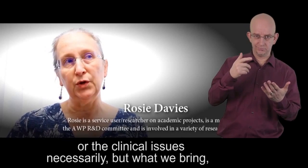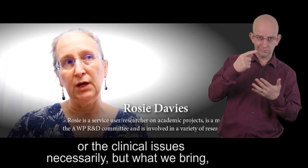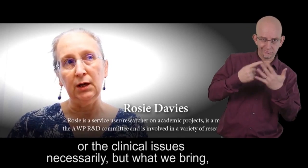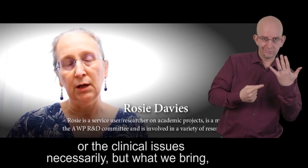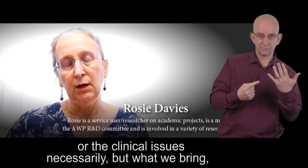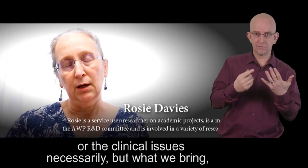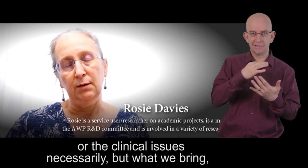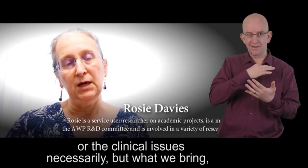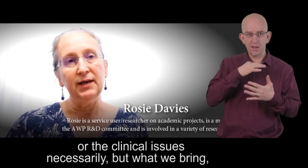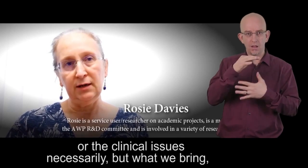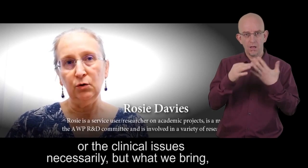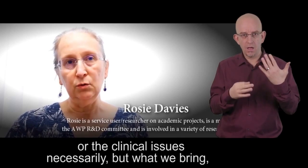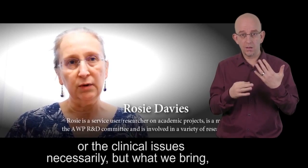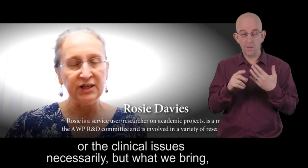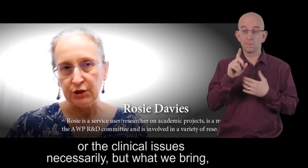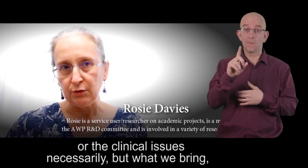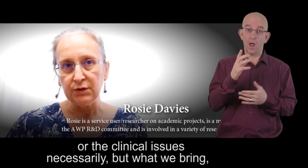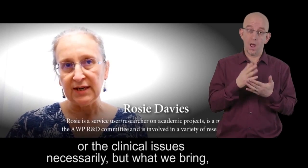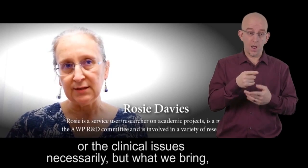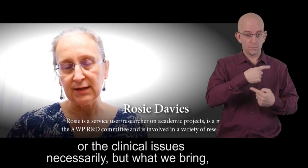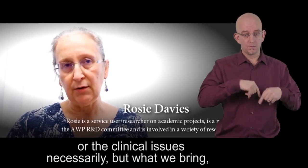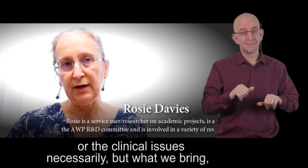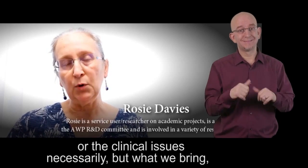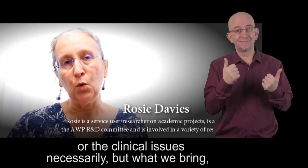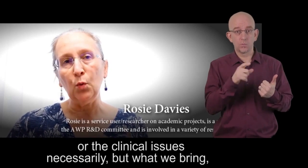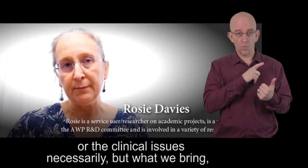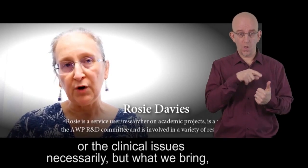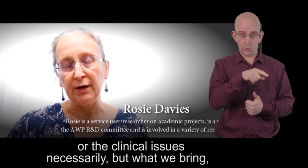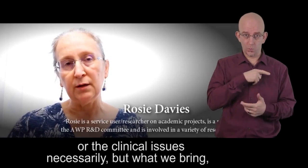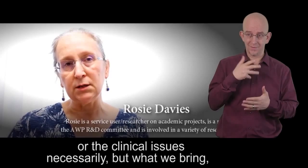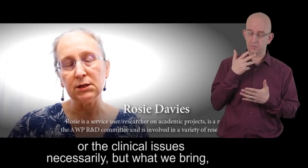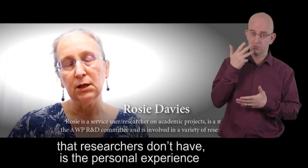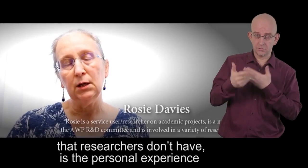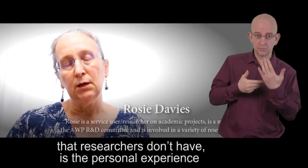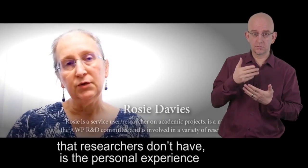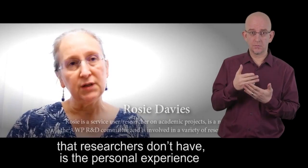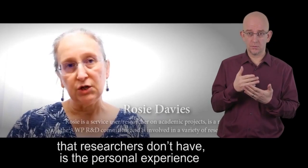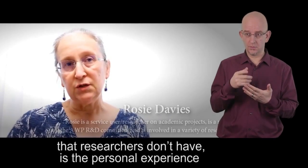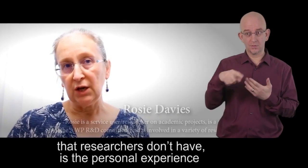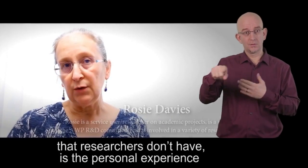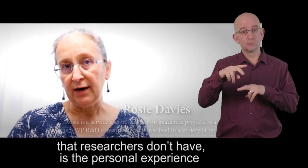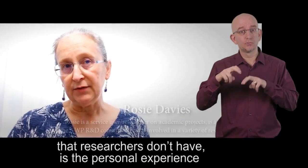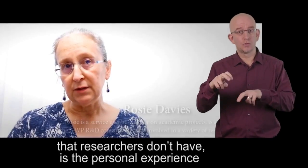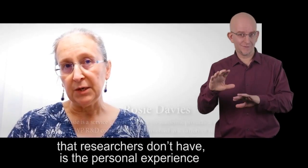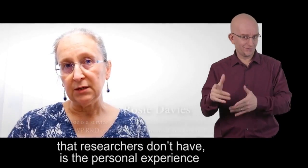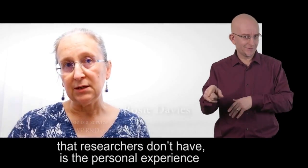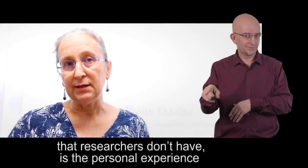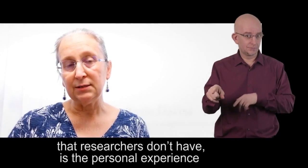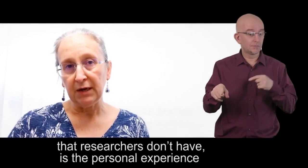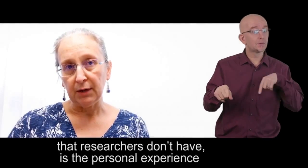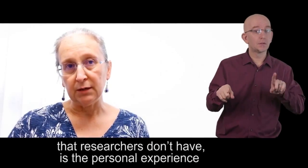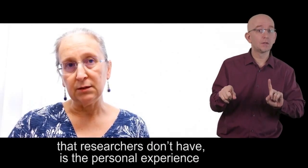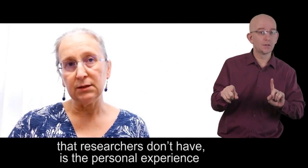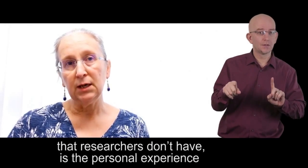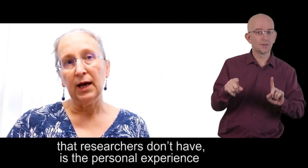or the clinical issues necessarily but what we bring that researchers don't have is the personal